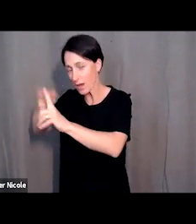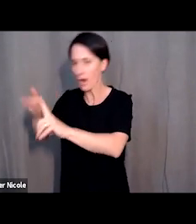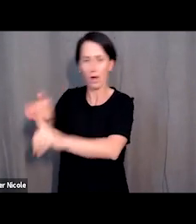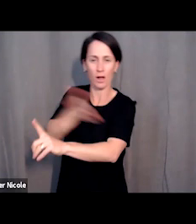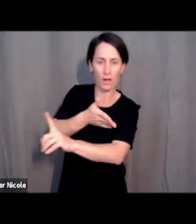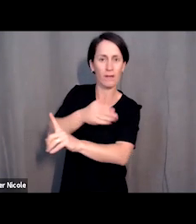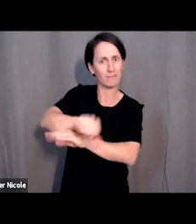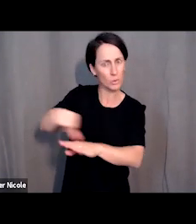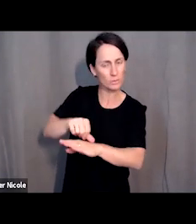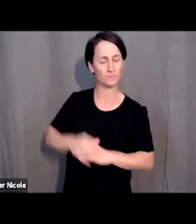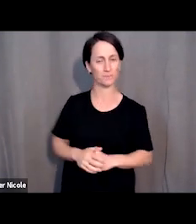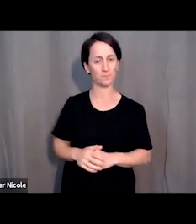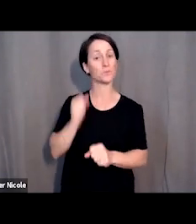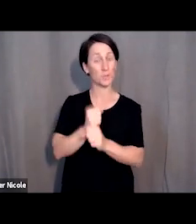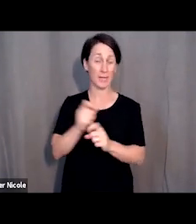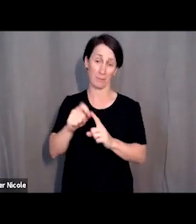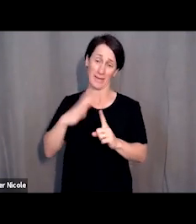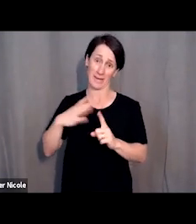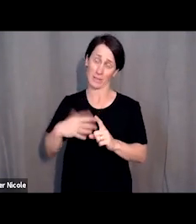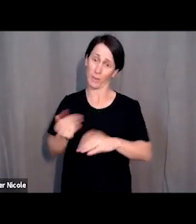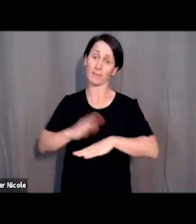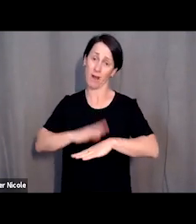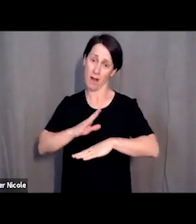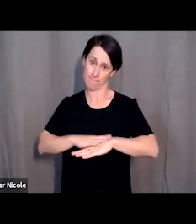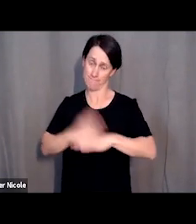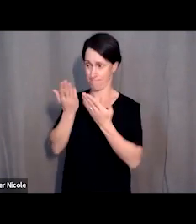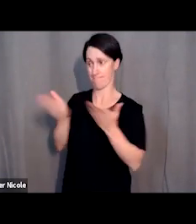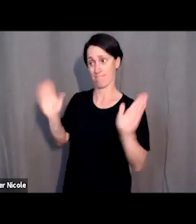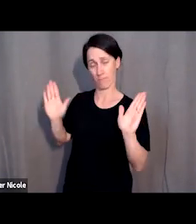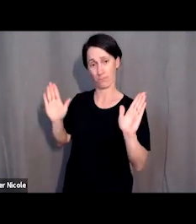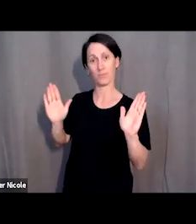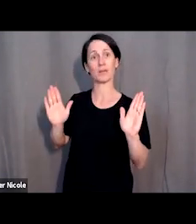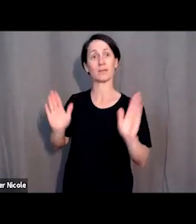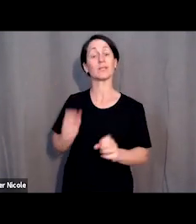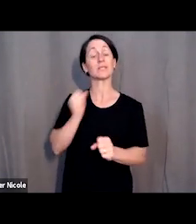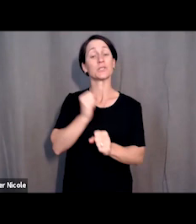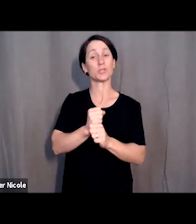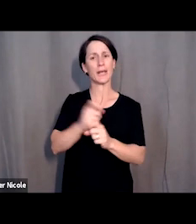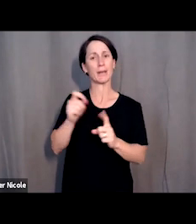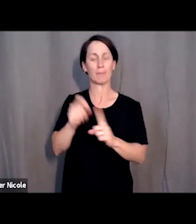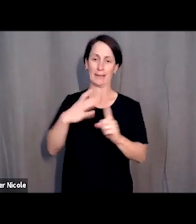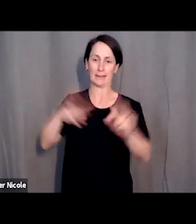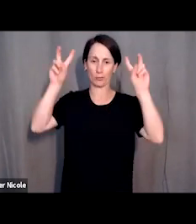time, listen and take action about the consumer's concerns. And lots of people said this, GPs that get it, that just